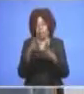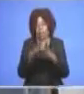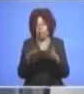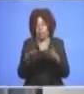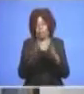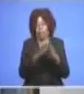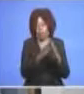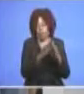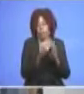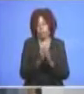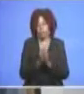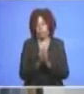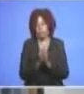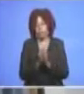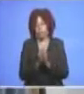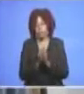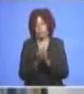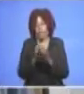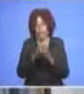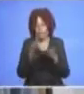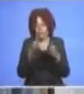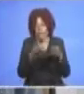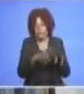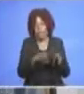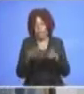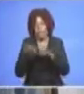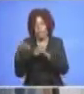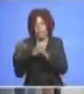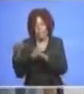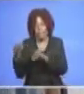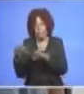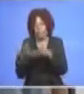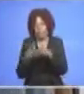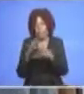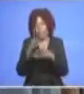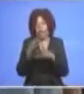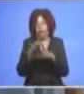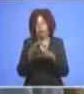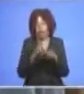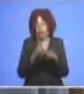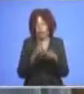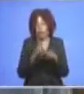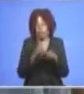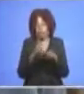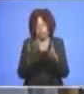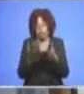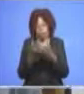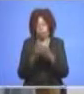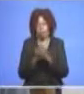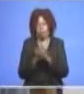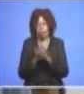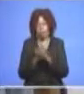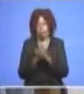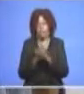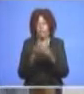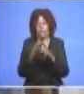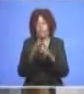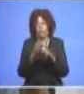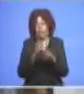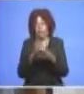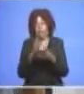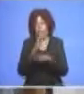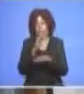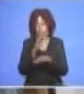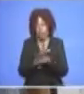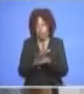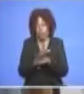to leave, right, to go back where I come from. I know it, but I come from Utah. But I can